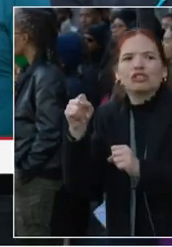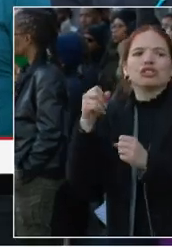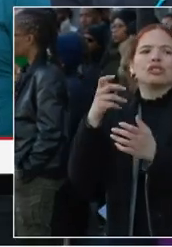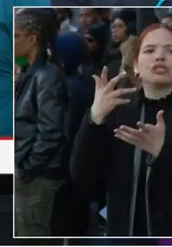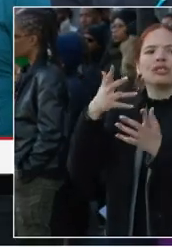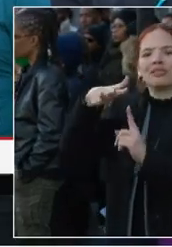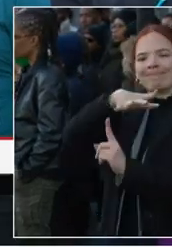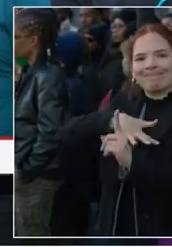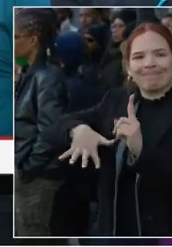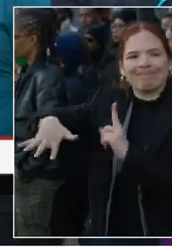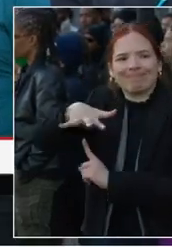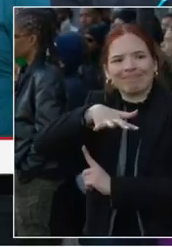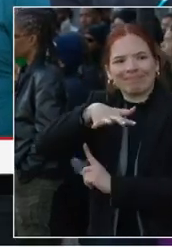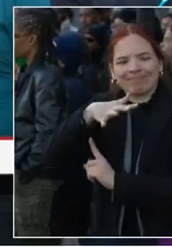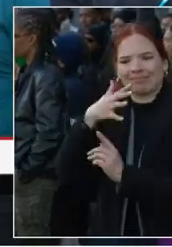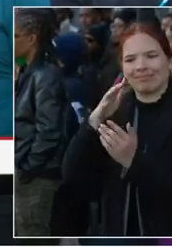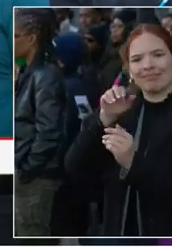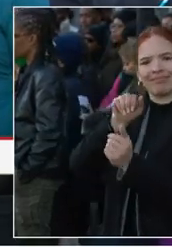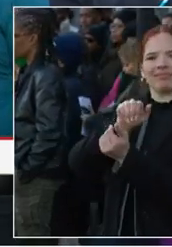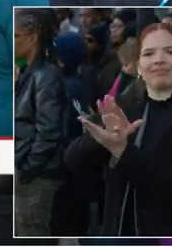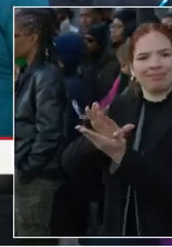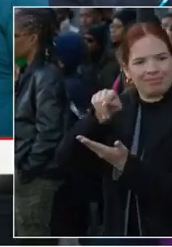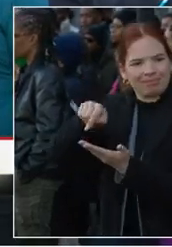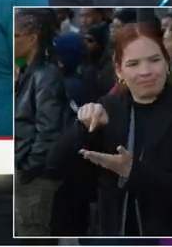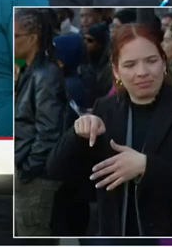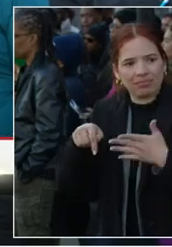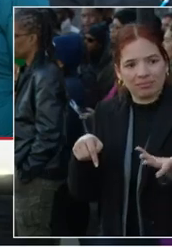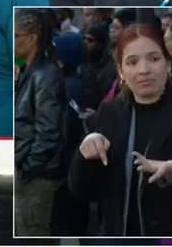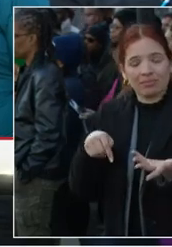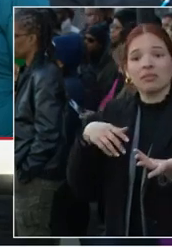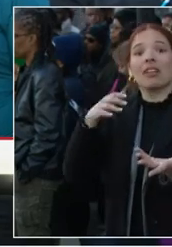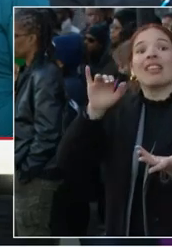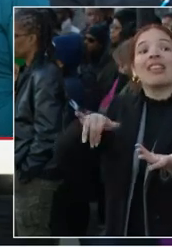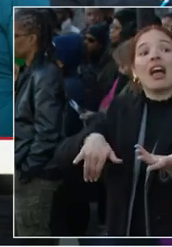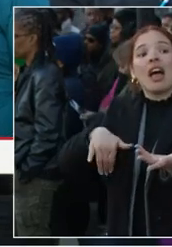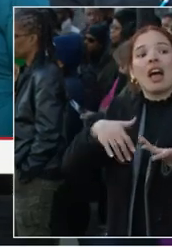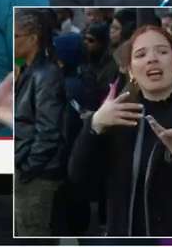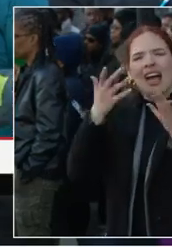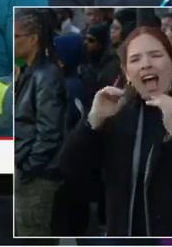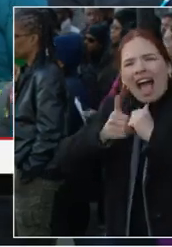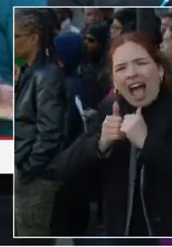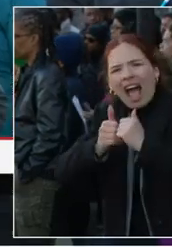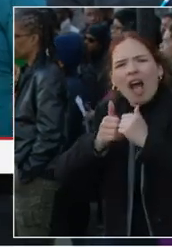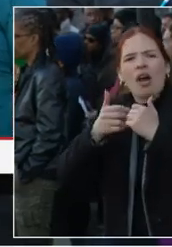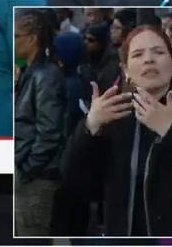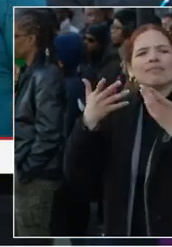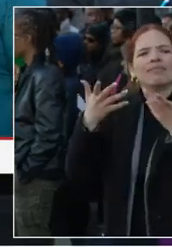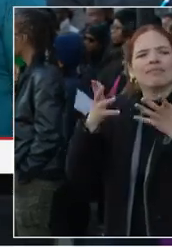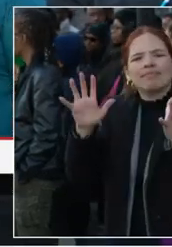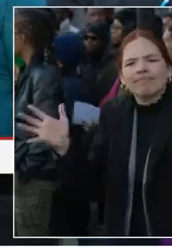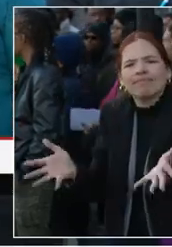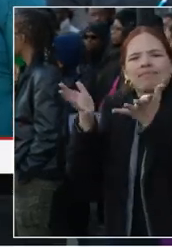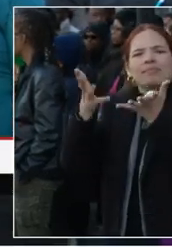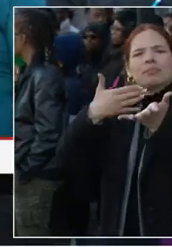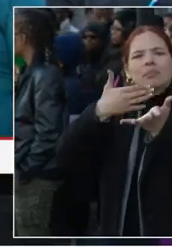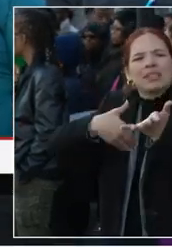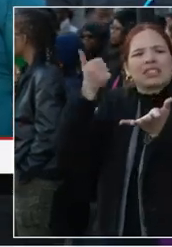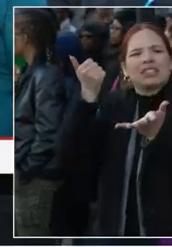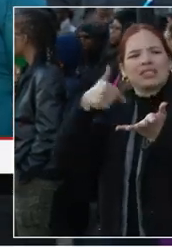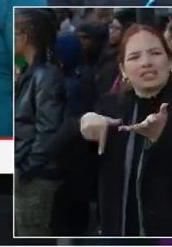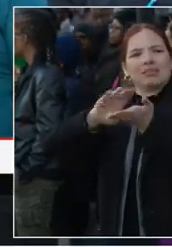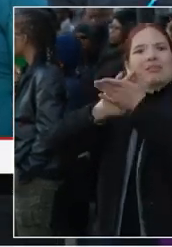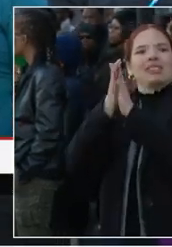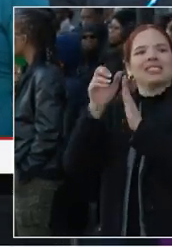face. And so we have to be very focused on how we advance the cause of statehood, just like we did in the last several